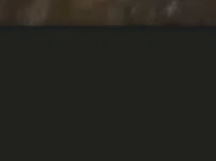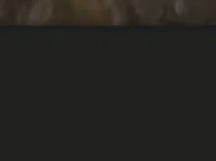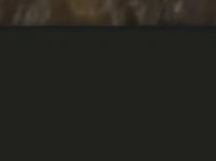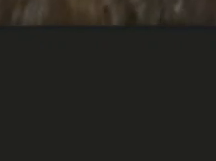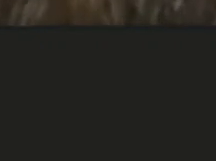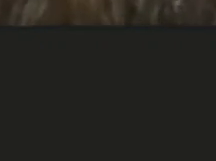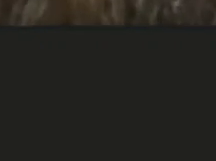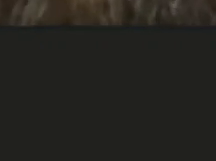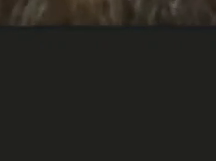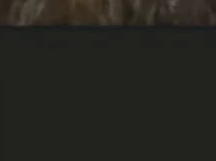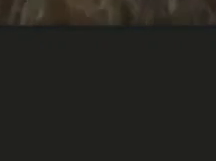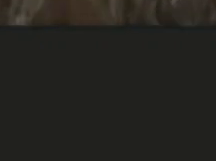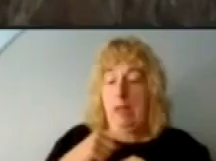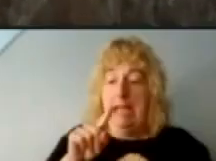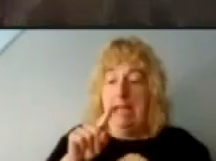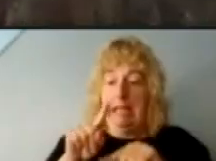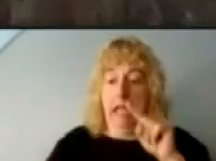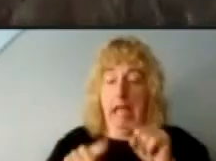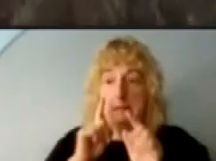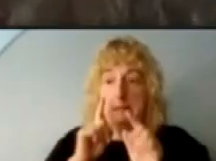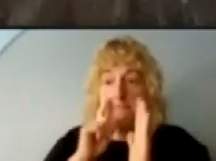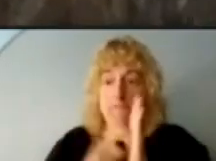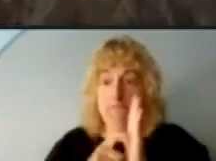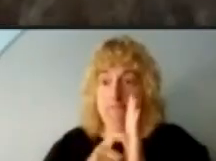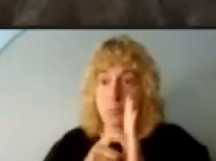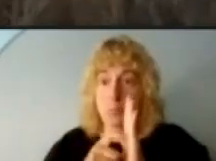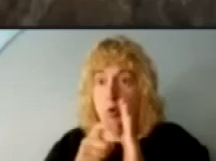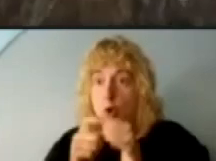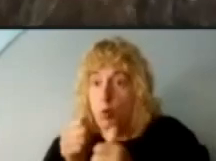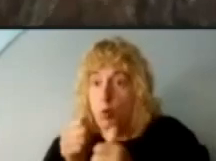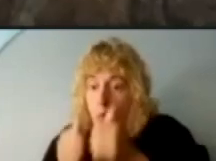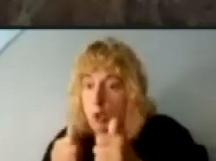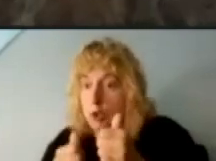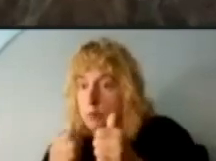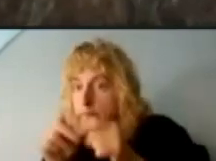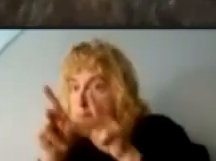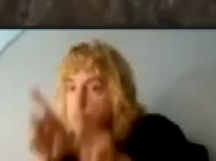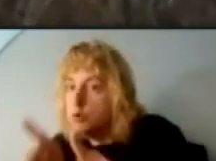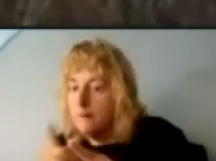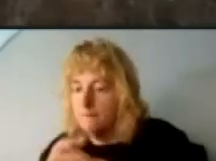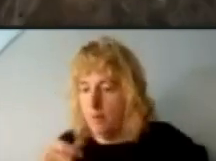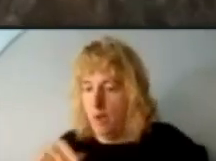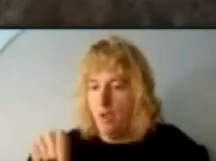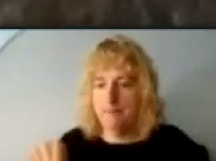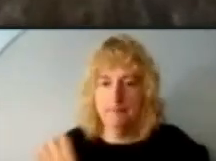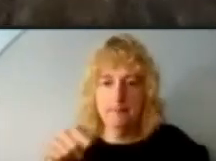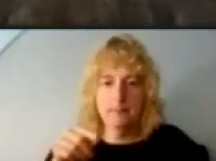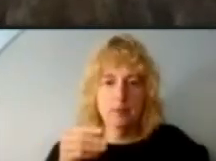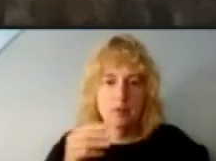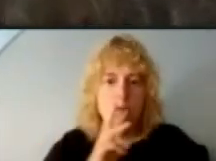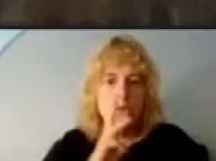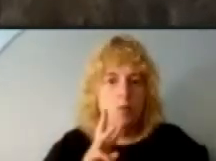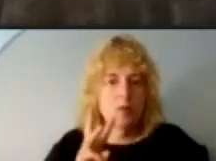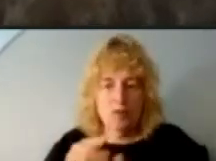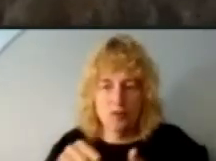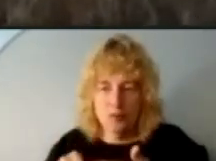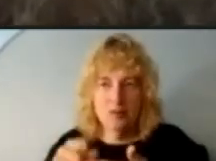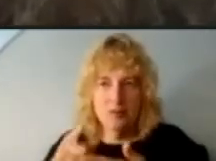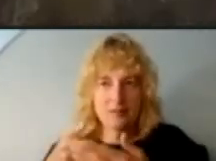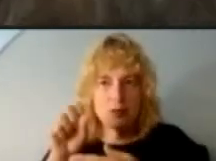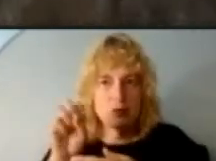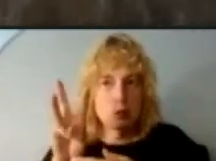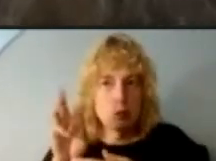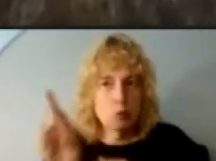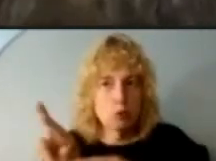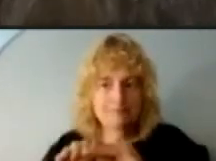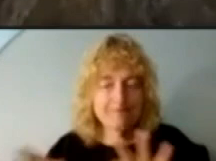even though we can't detect a COVID case in an individual from wastewater screening, what we can do is identify communities